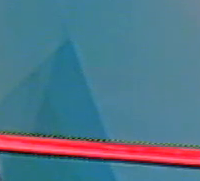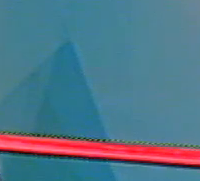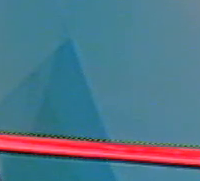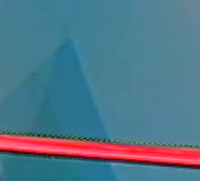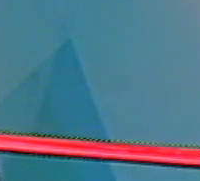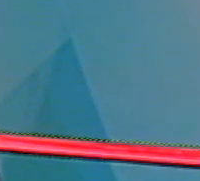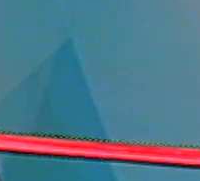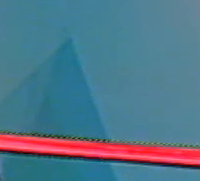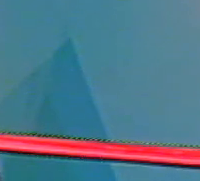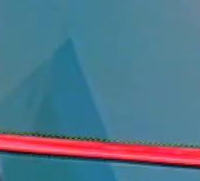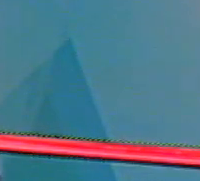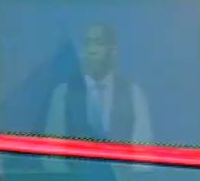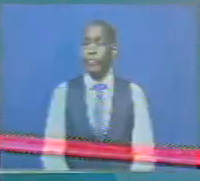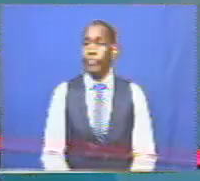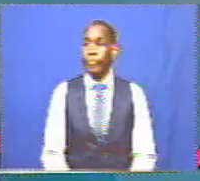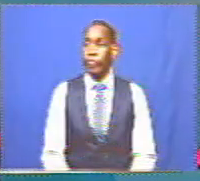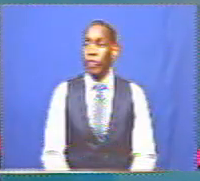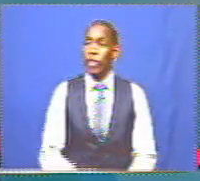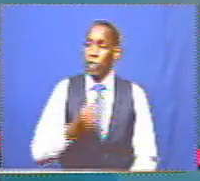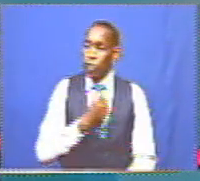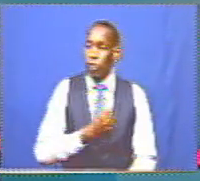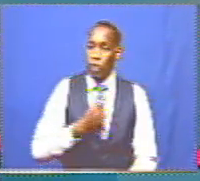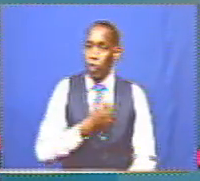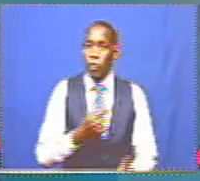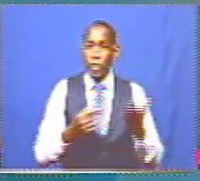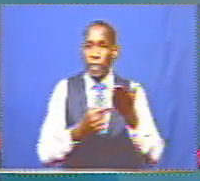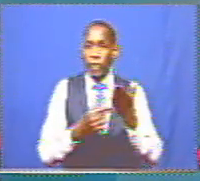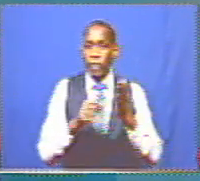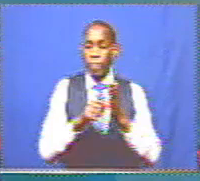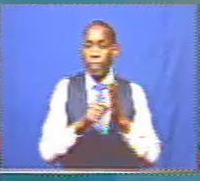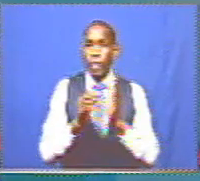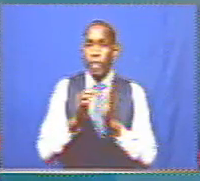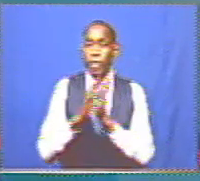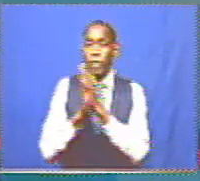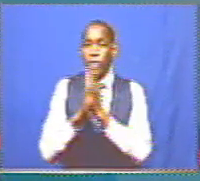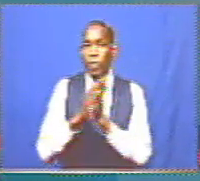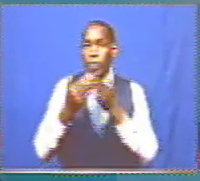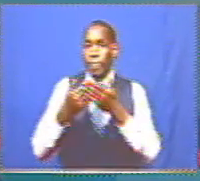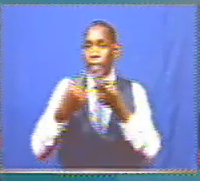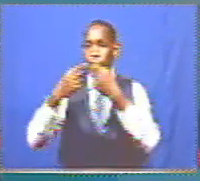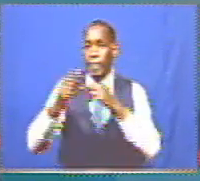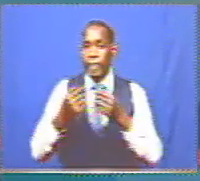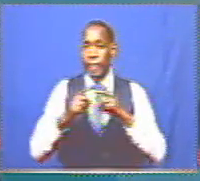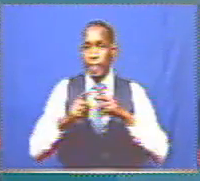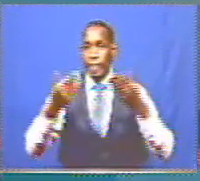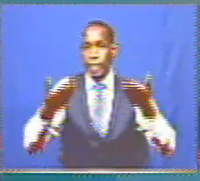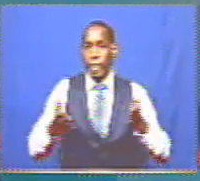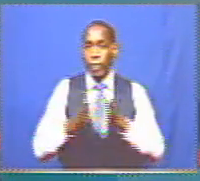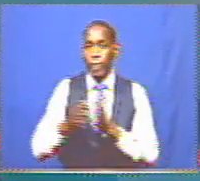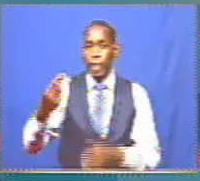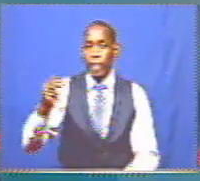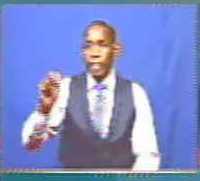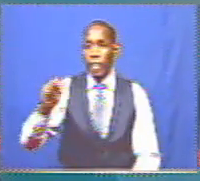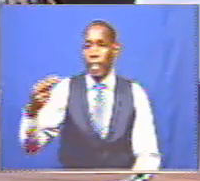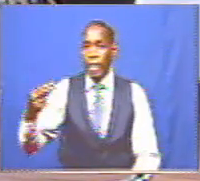Welcome back, and we do apologize for that technical hitch. Engine Behind Power continues now with Anna Nyokabi. Once again,